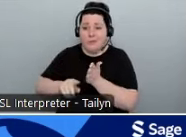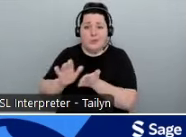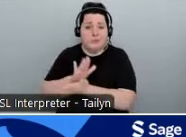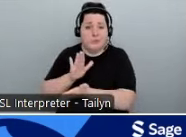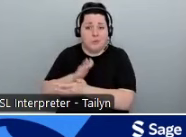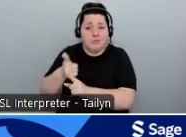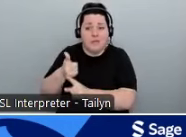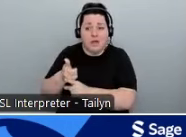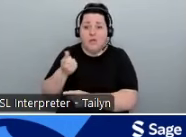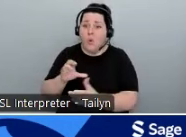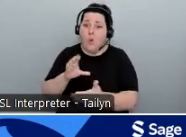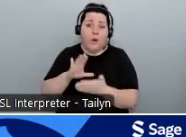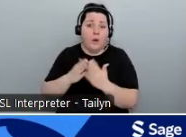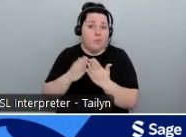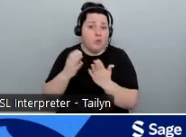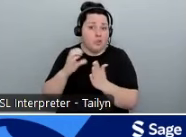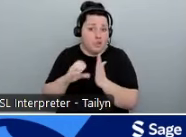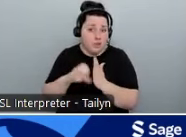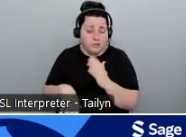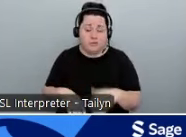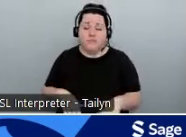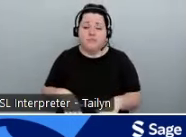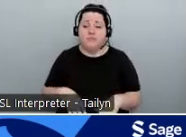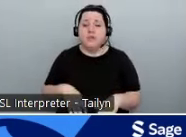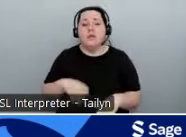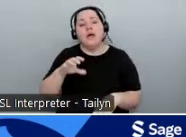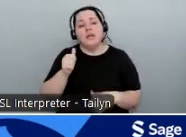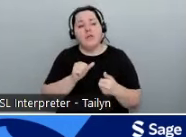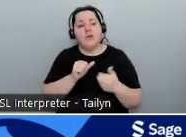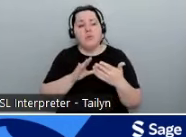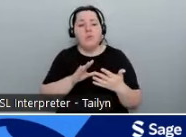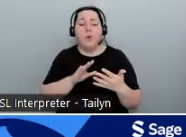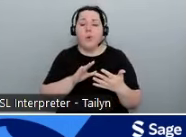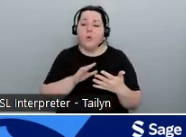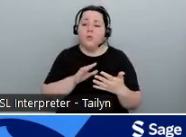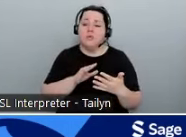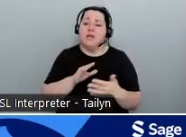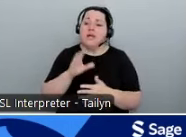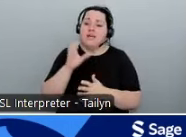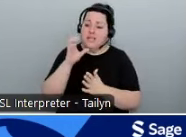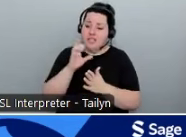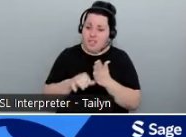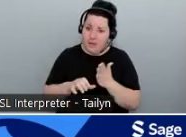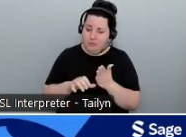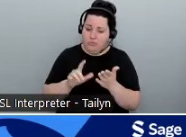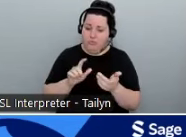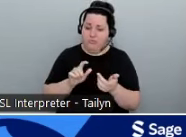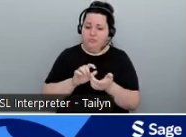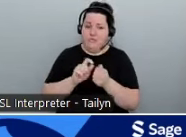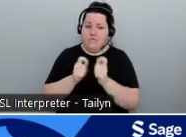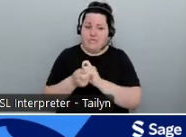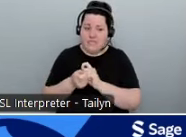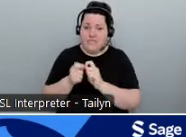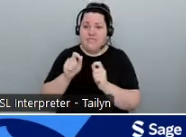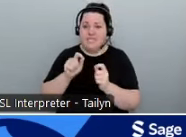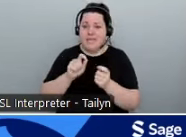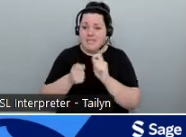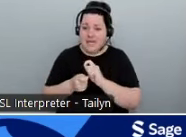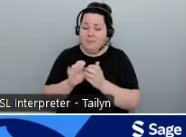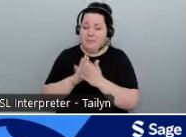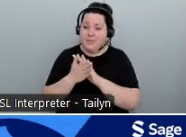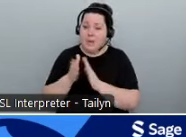book chapter. Another approach is adapting a chapter into a book or a policy brief, which